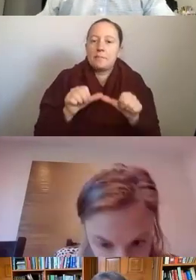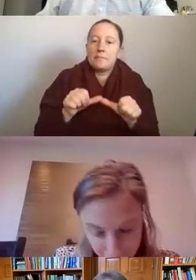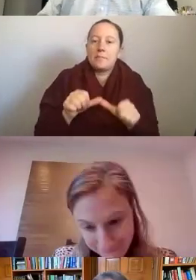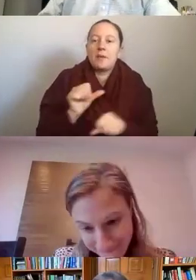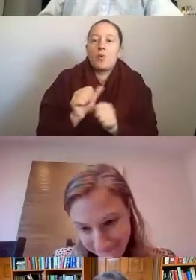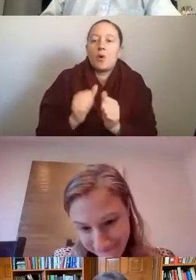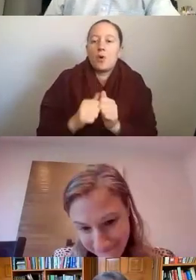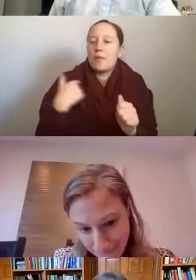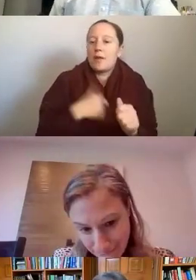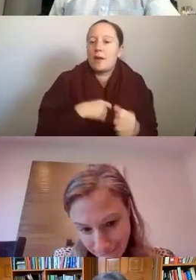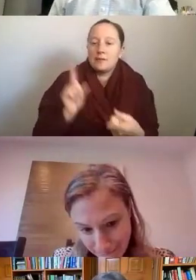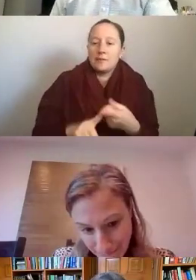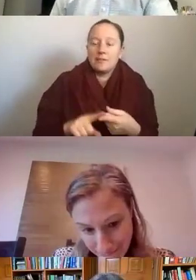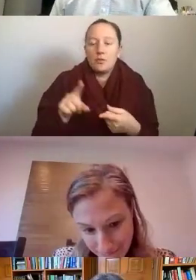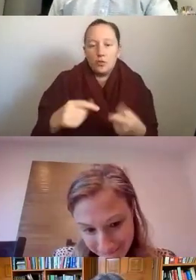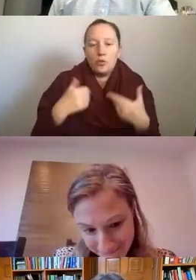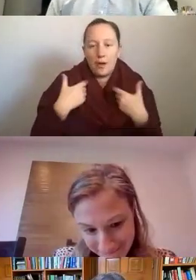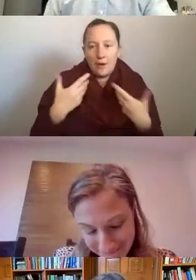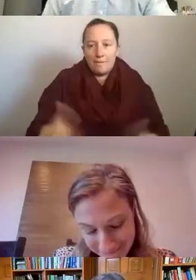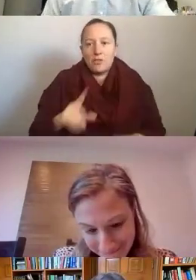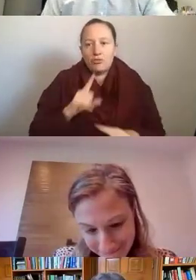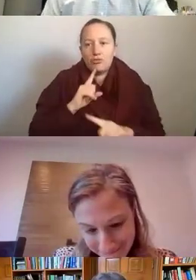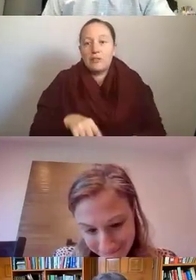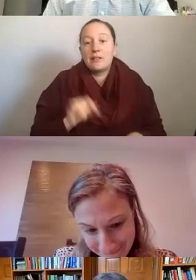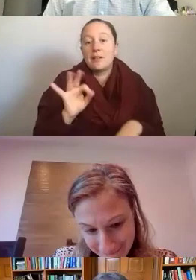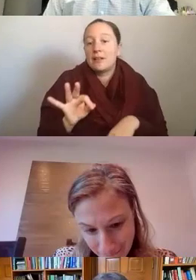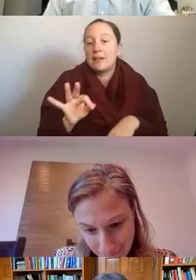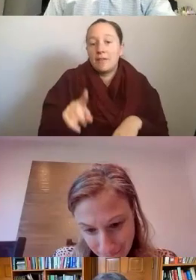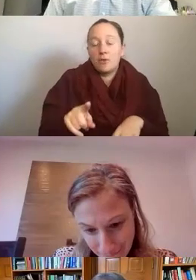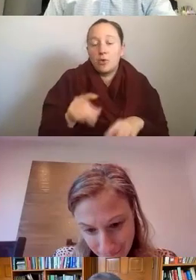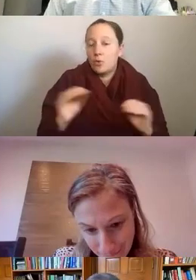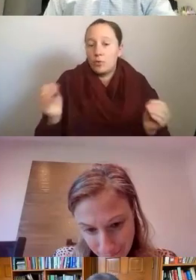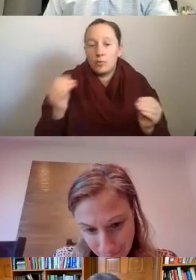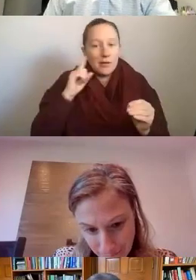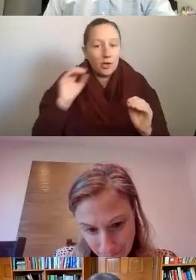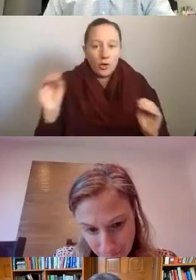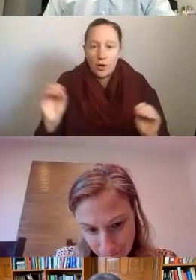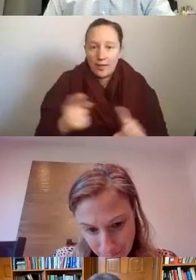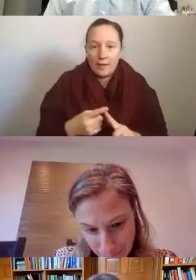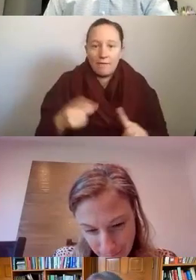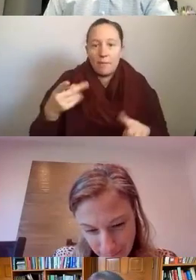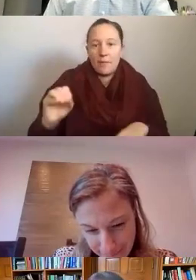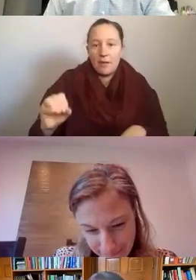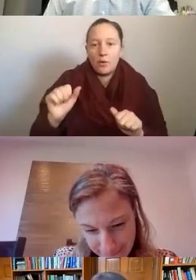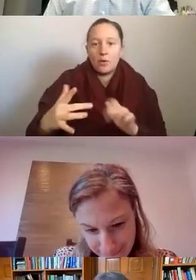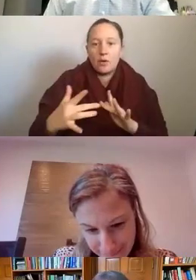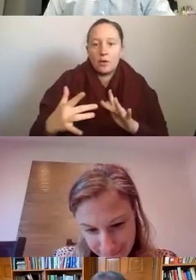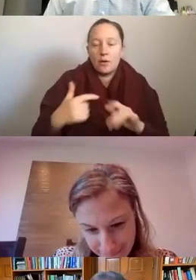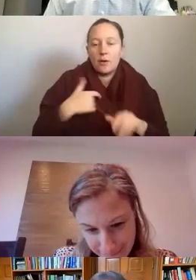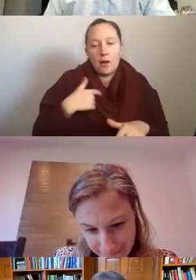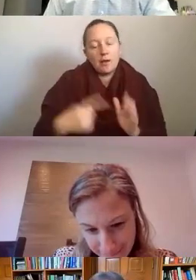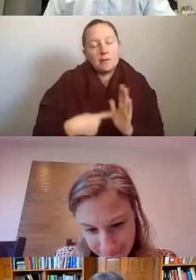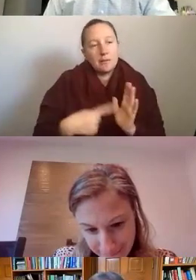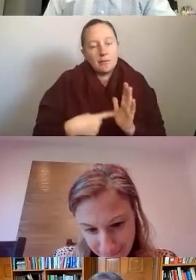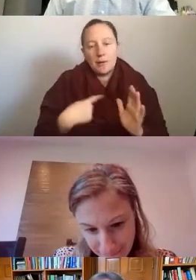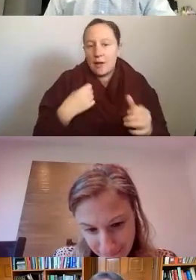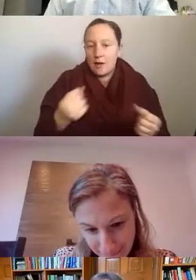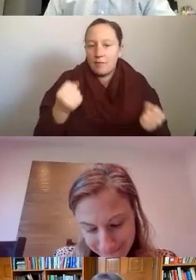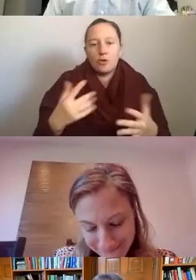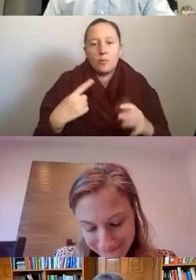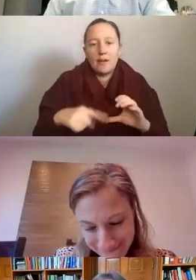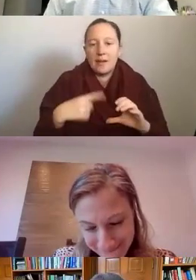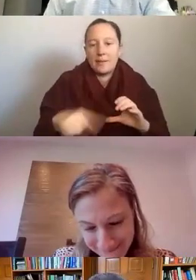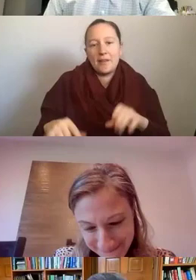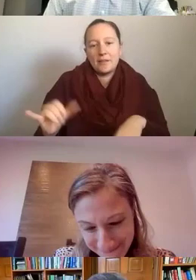until you get an answer. If you don't hear from a program officer, you're welcome to contact me. I have the same problem. I have too many emails too.